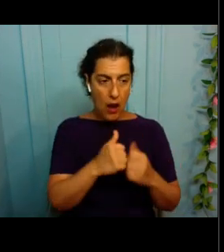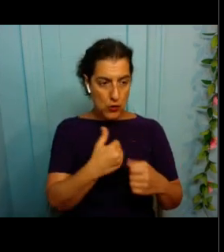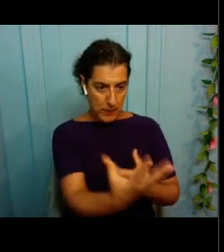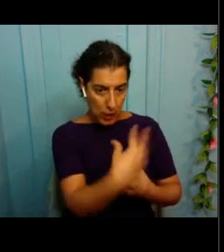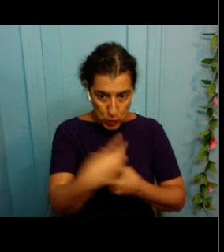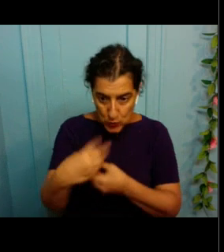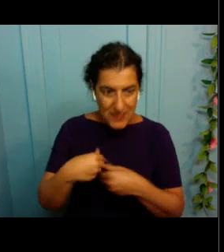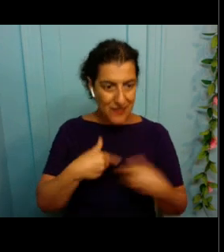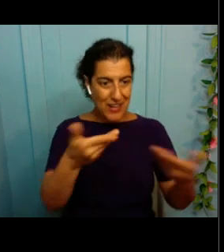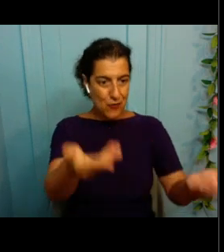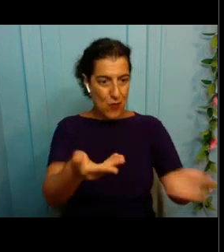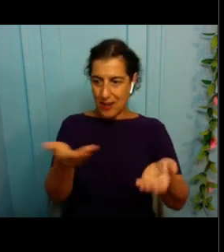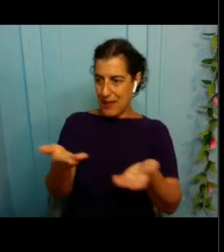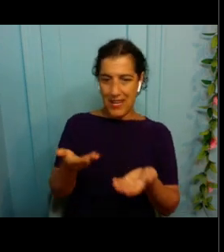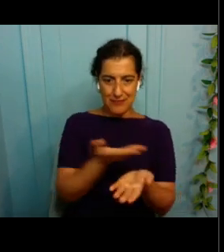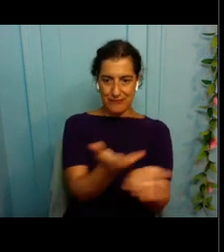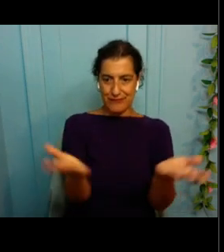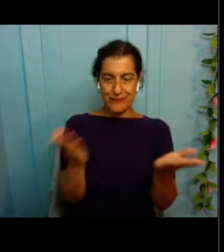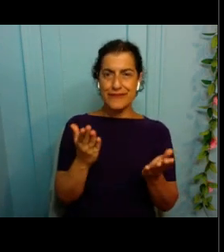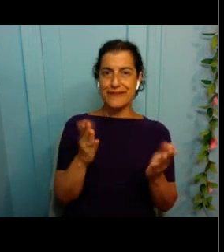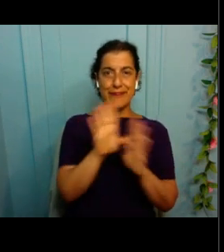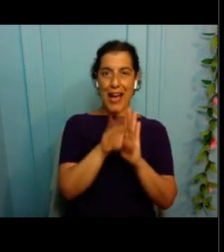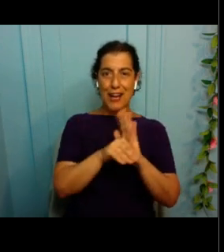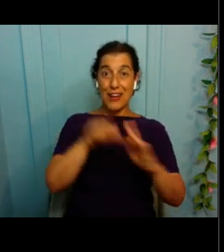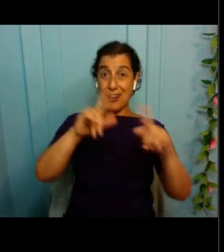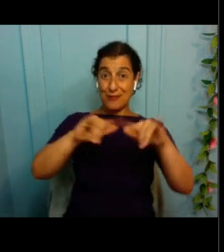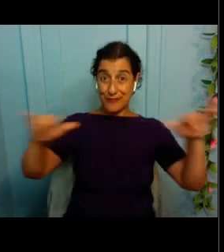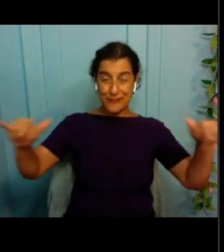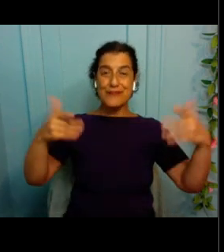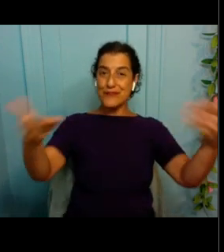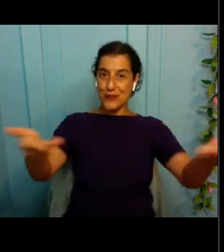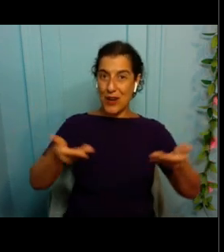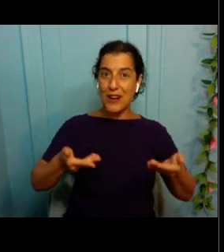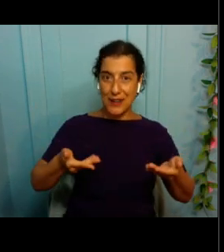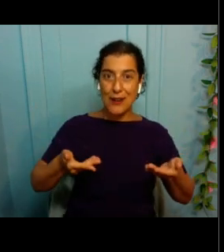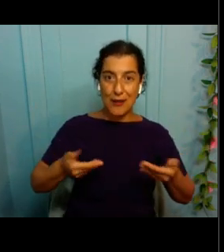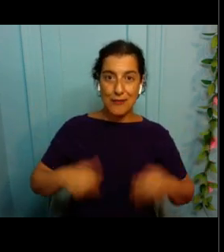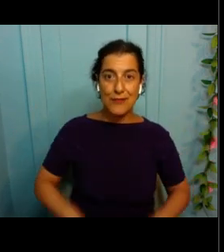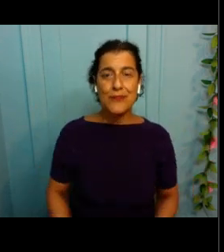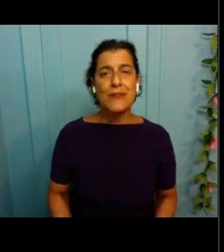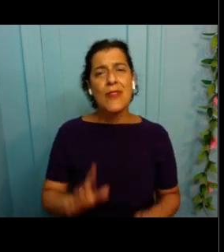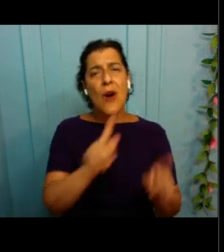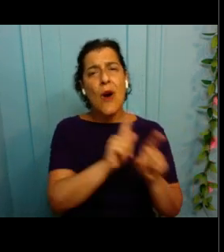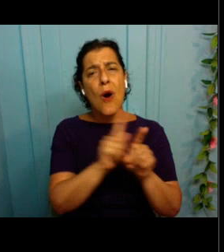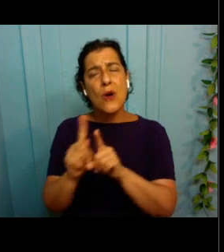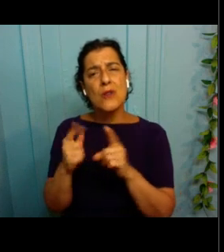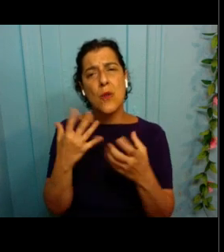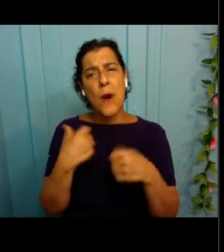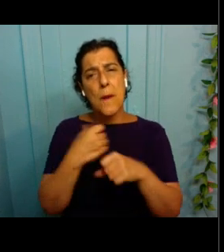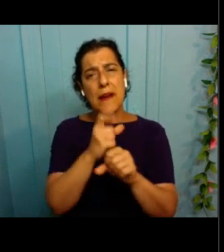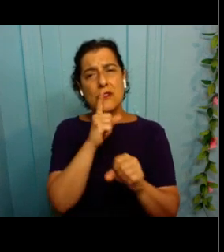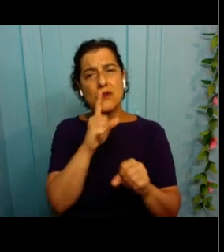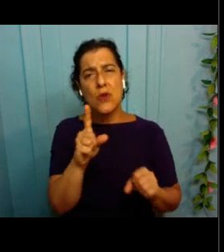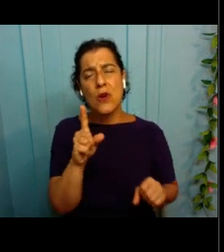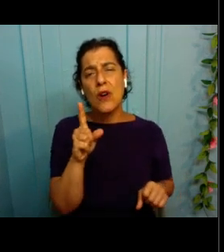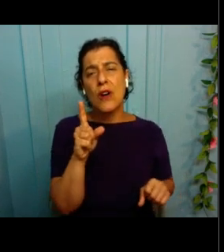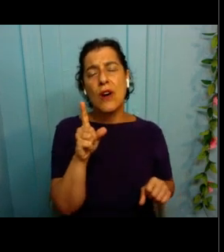welcoming to students from a variety of different backgrounds. But we also want to make sure that